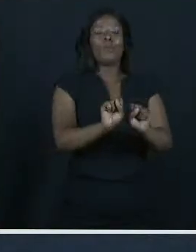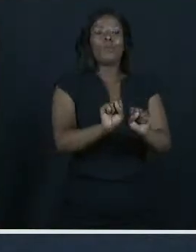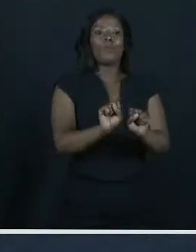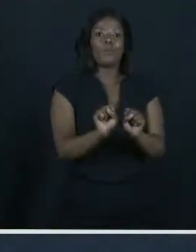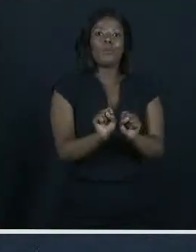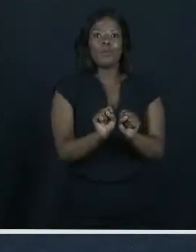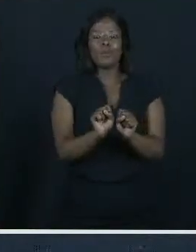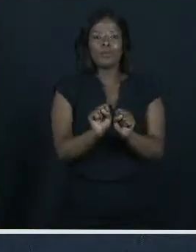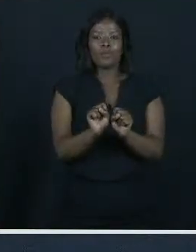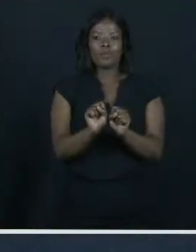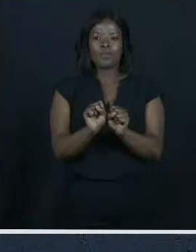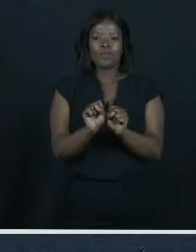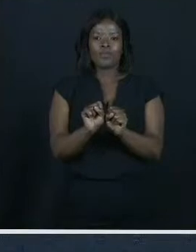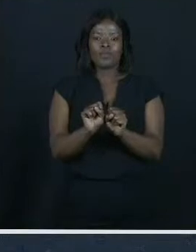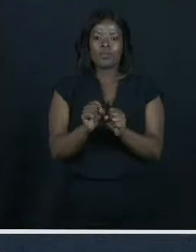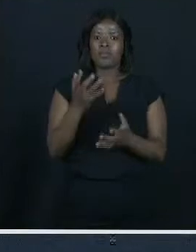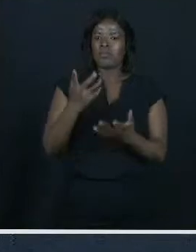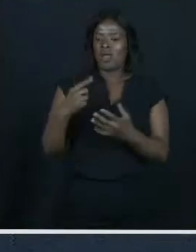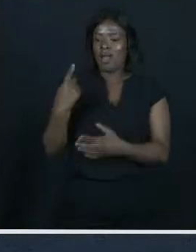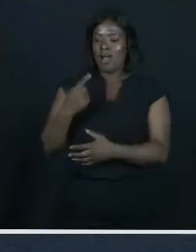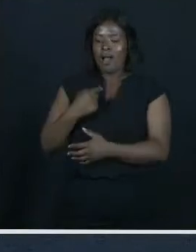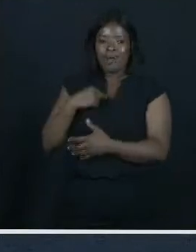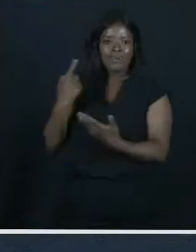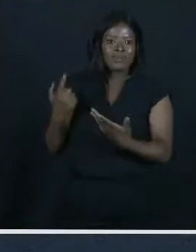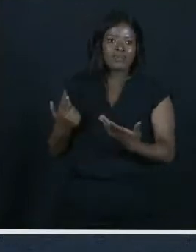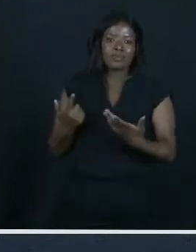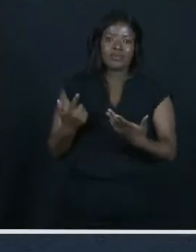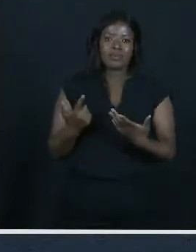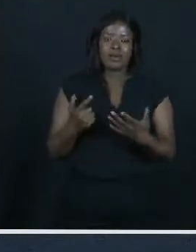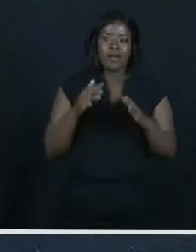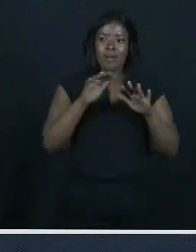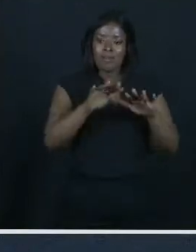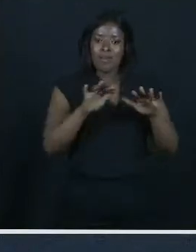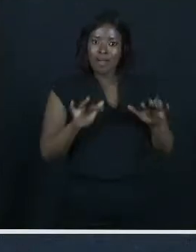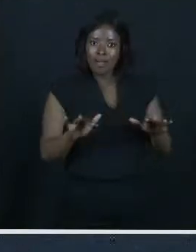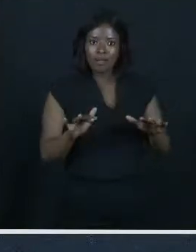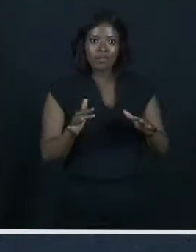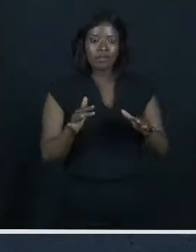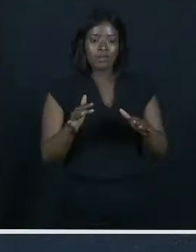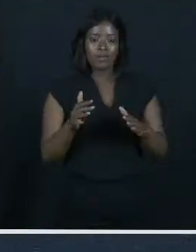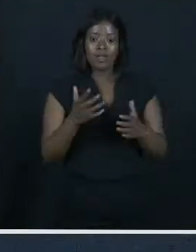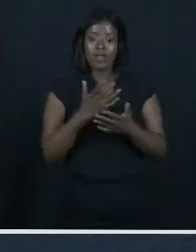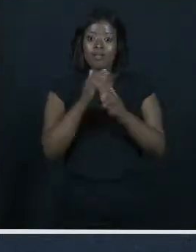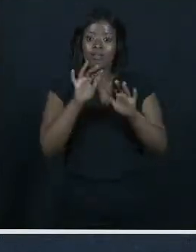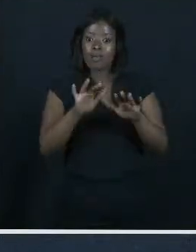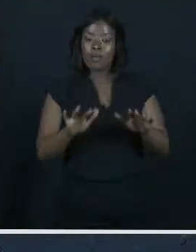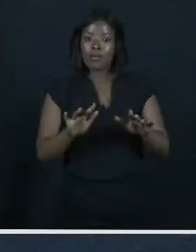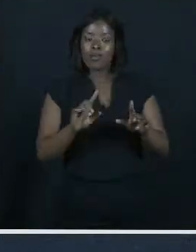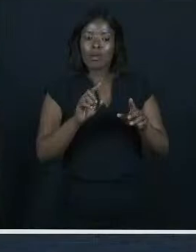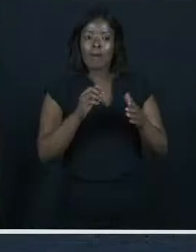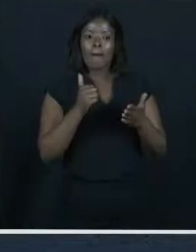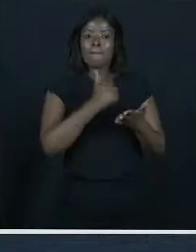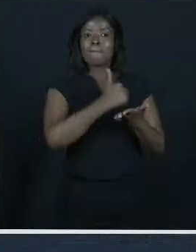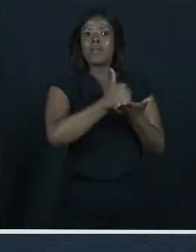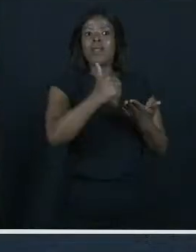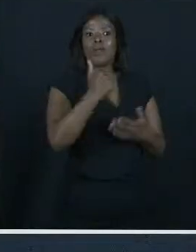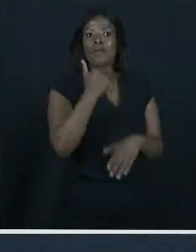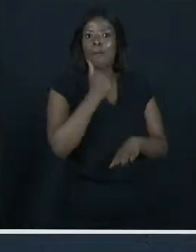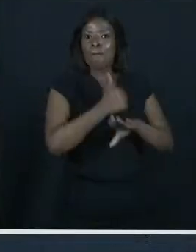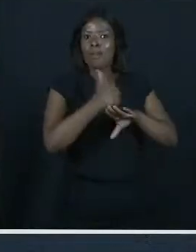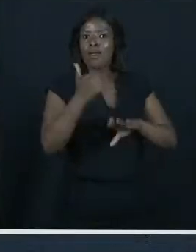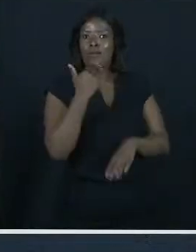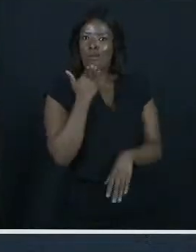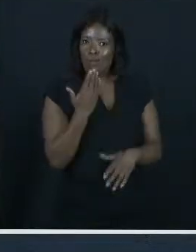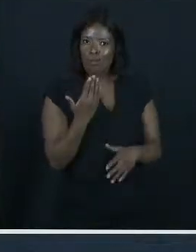often it's us who know that the people who must be held accountable are our own loved ones. And